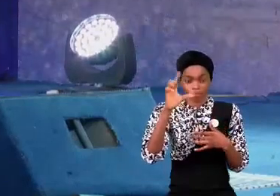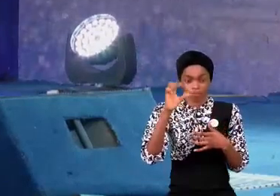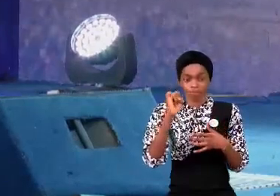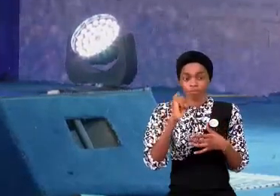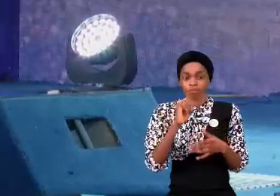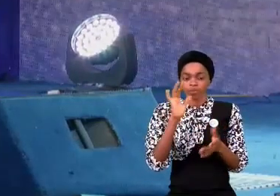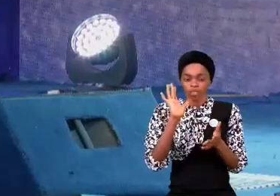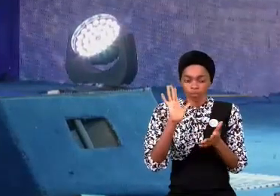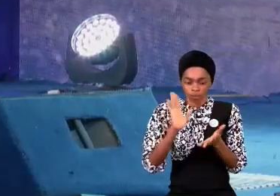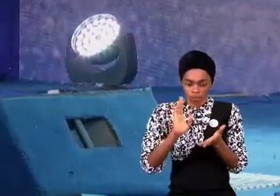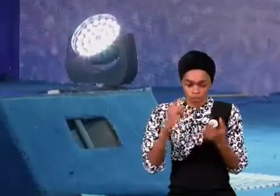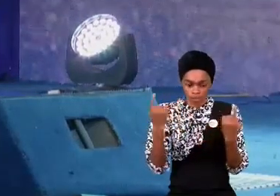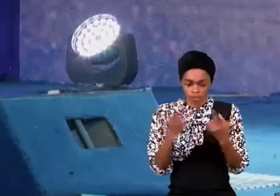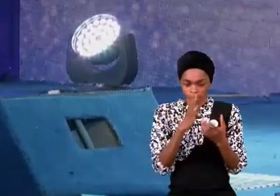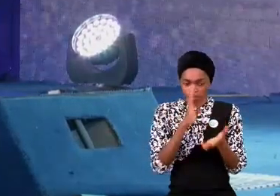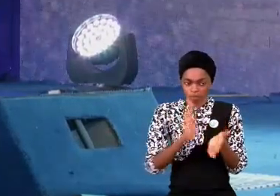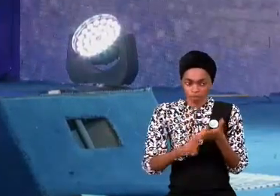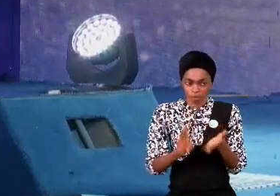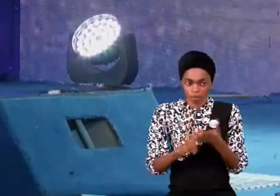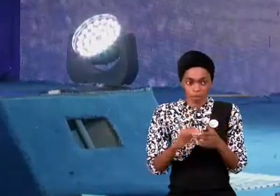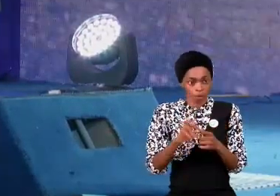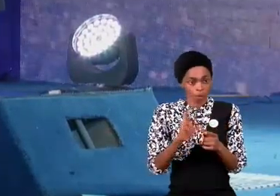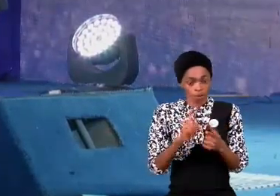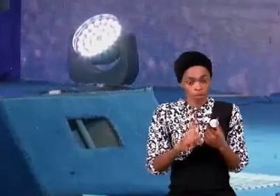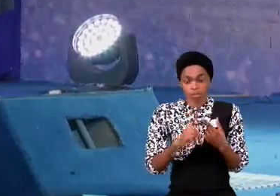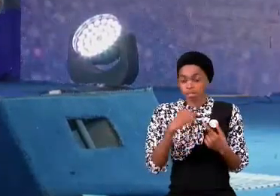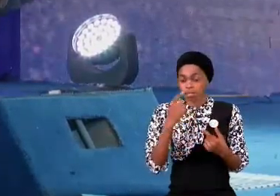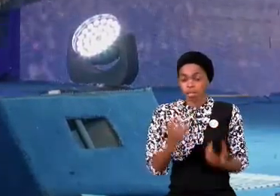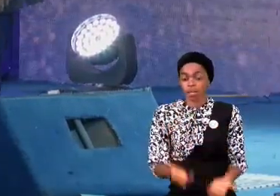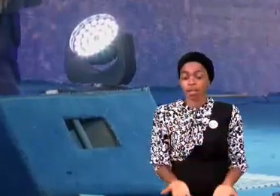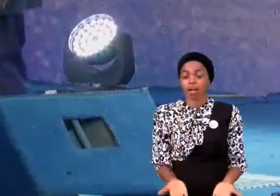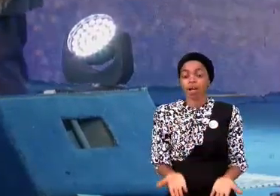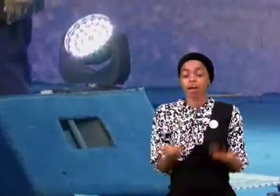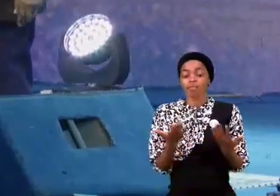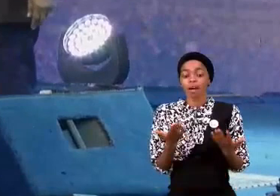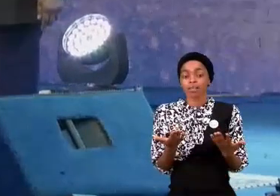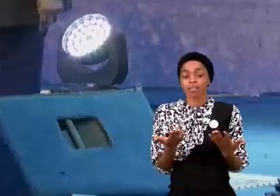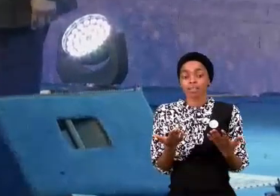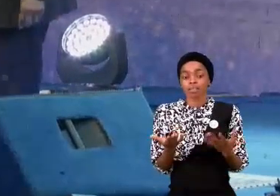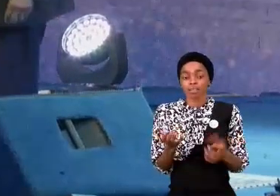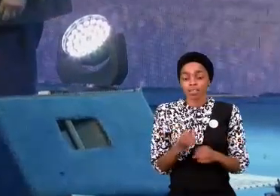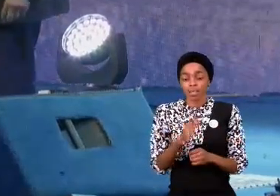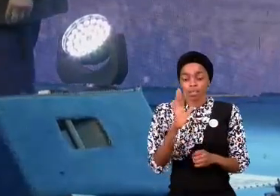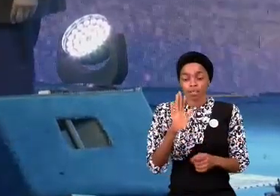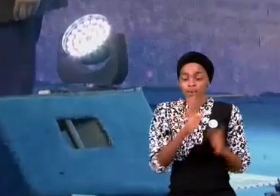and walk. Look at verse 10. In verse 10, but they,